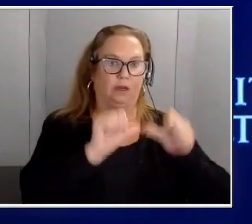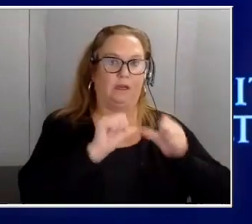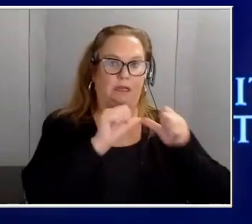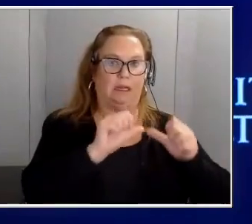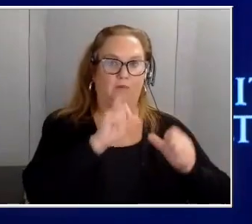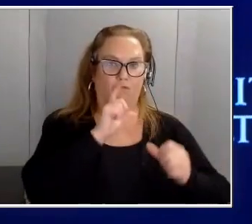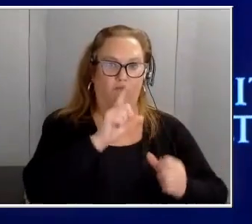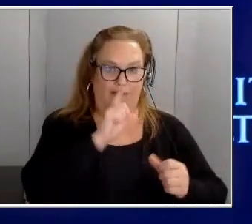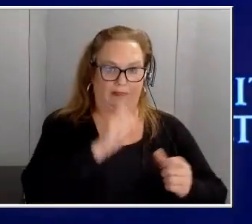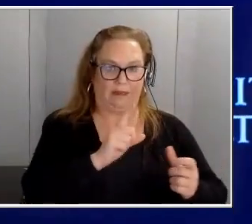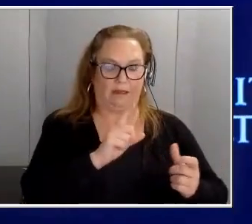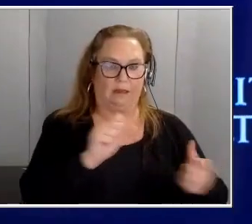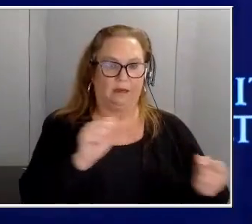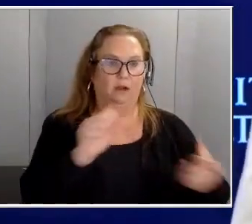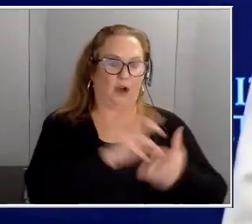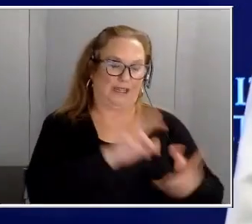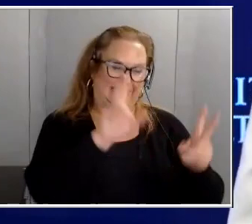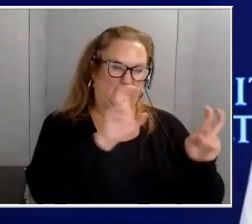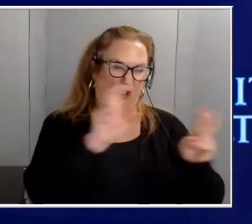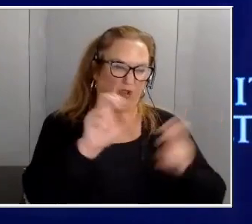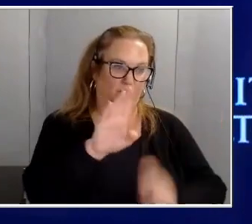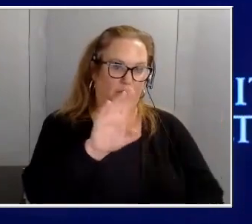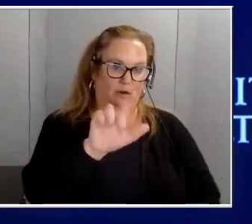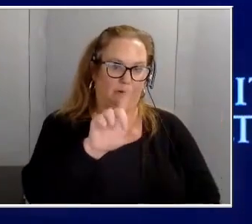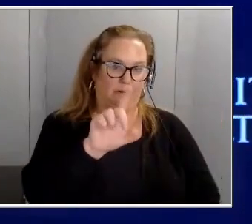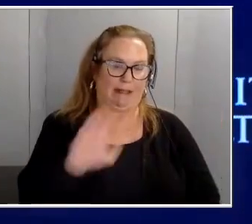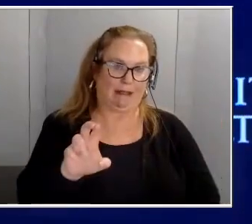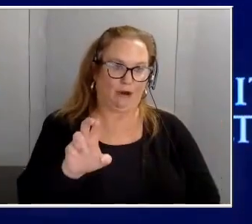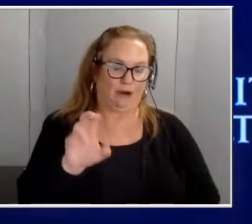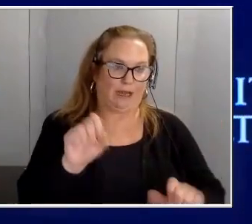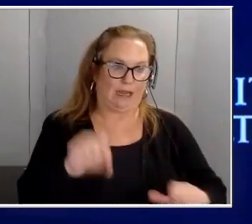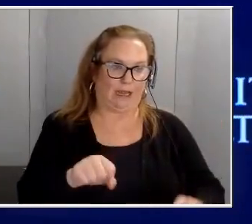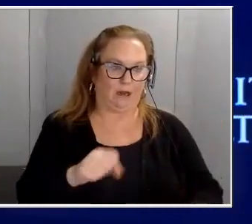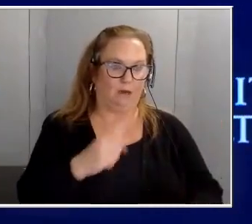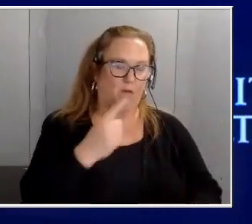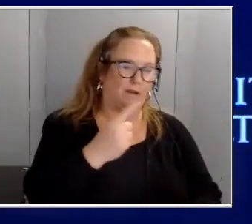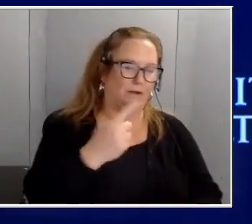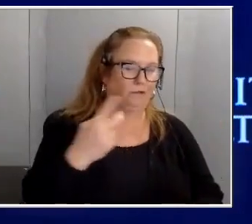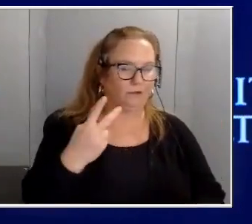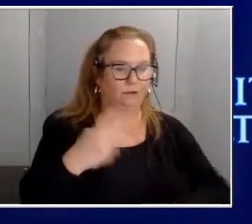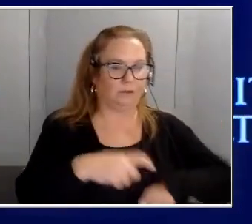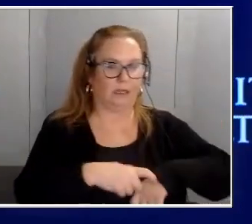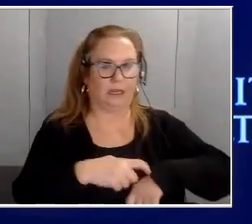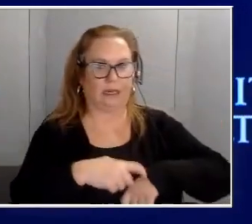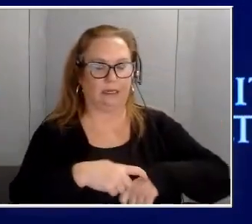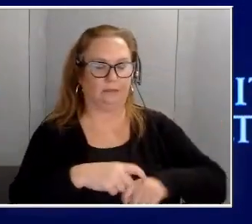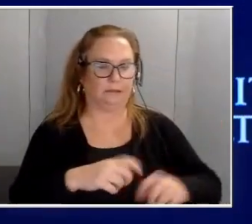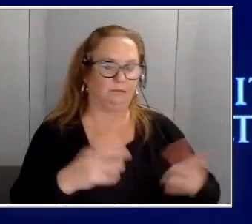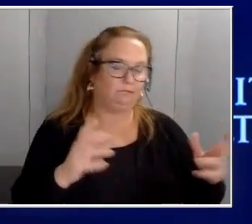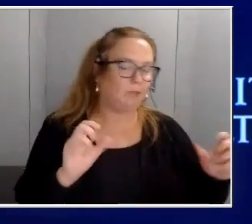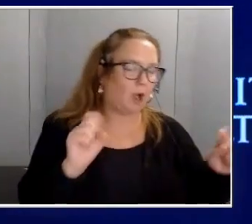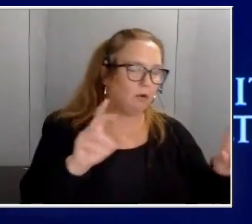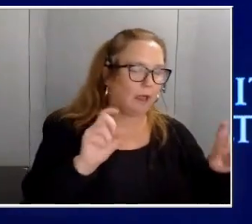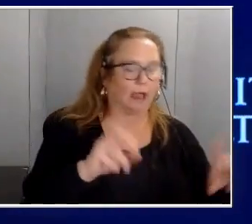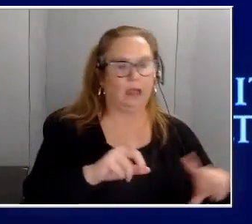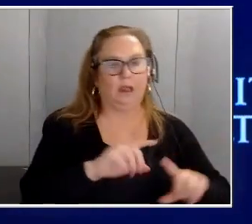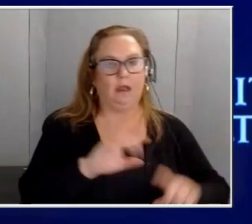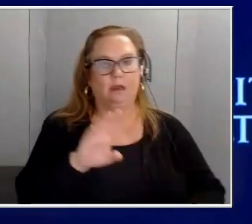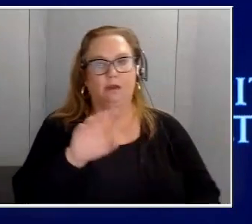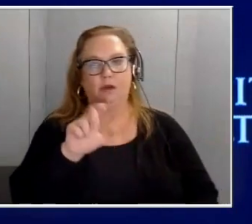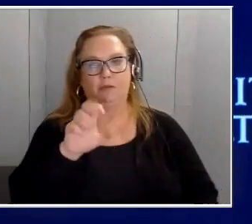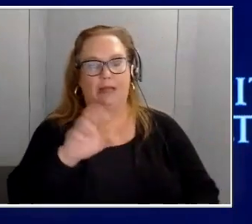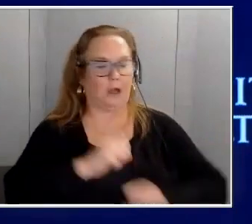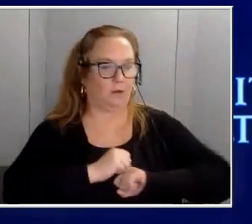really cause issues with the bladder long term. You know, if you do it once or twice, not going to be a big deal. I know your bladder won't